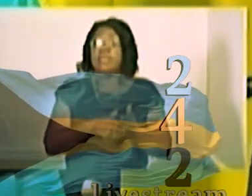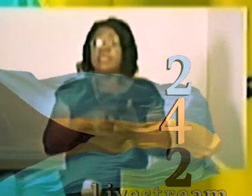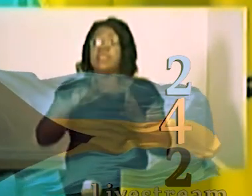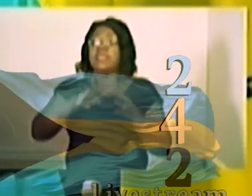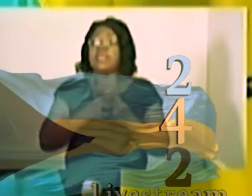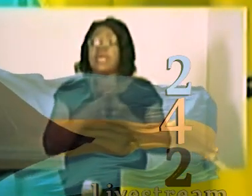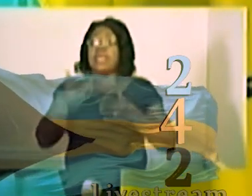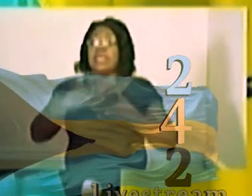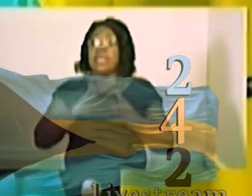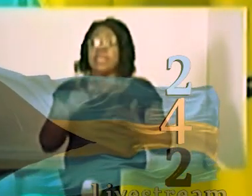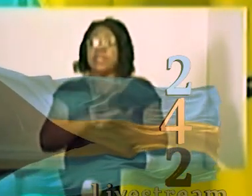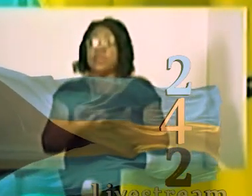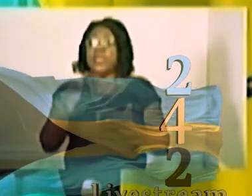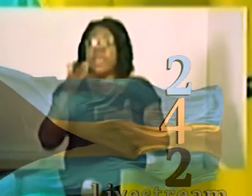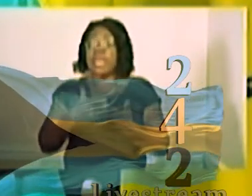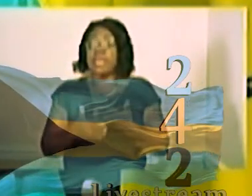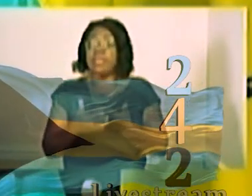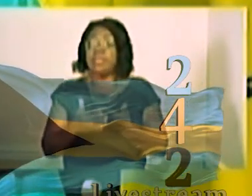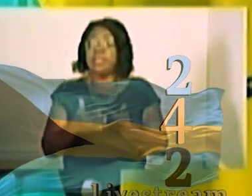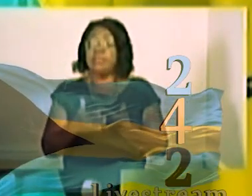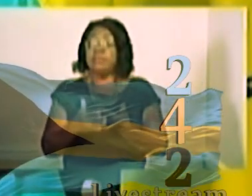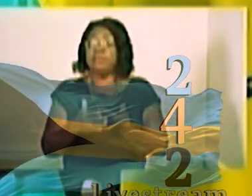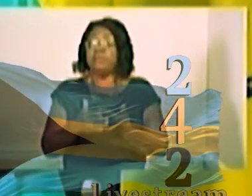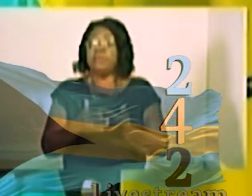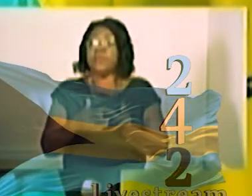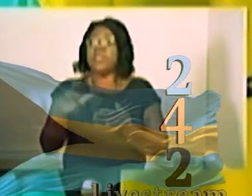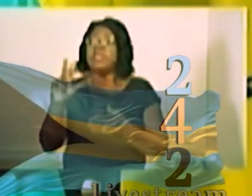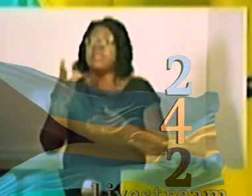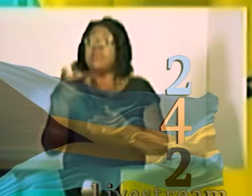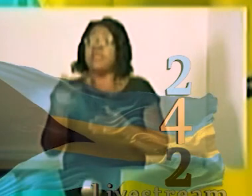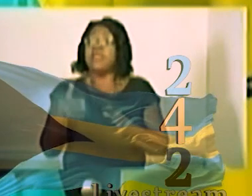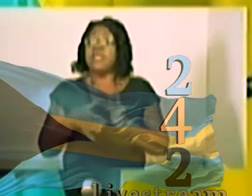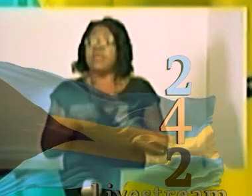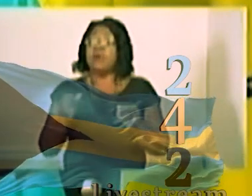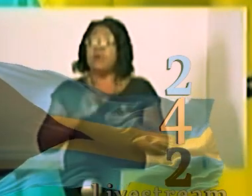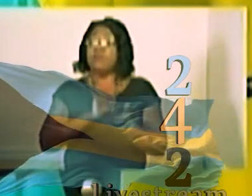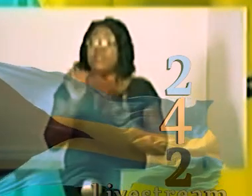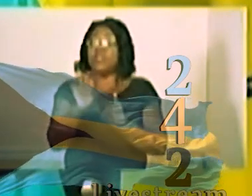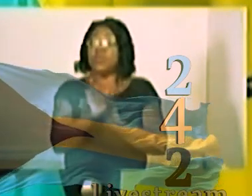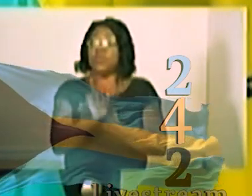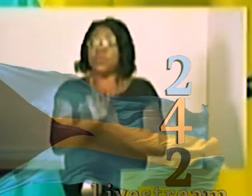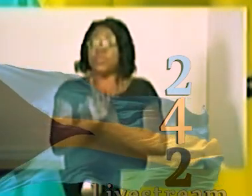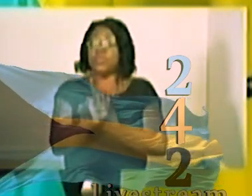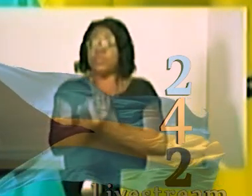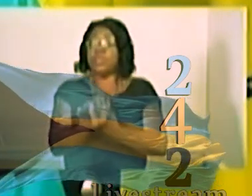starting next weekend, the 13th of June,